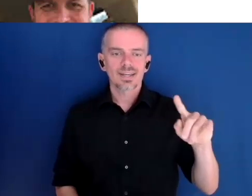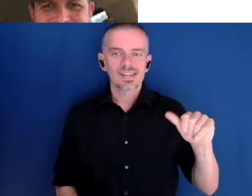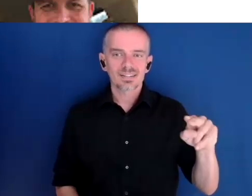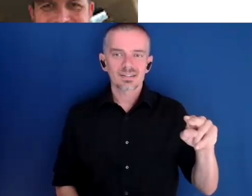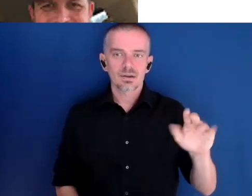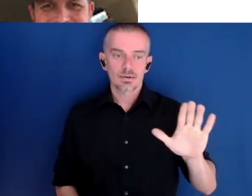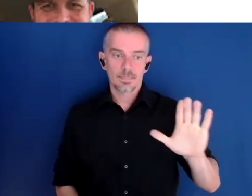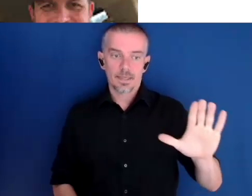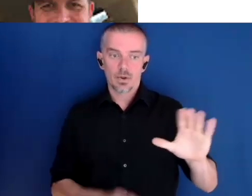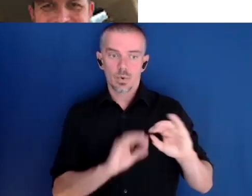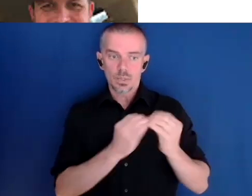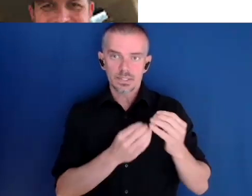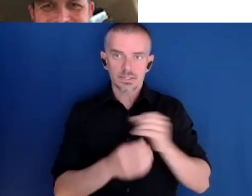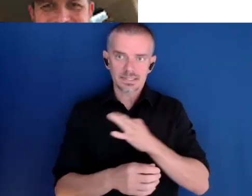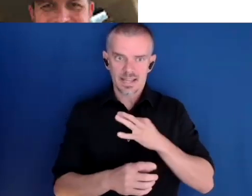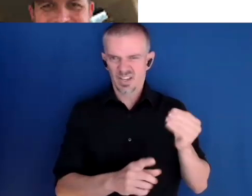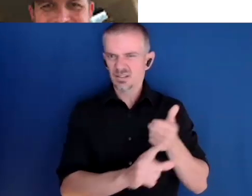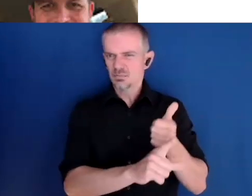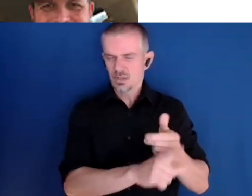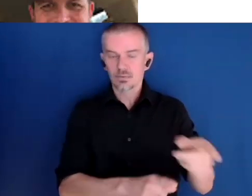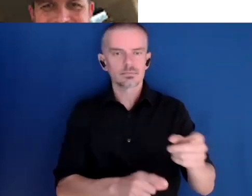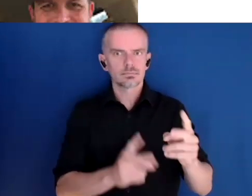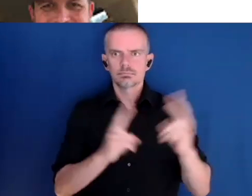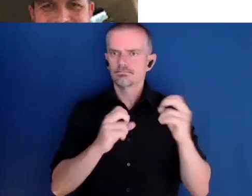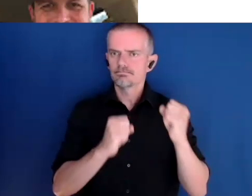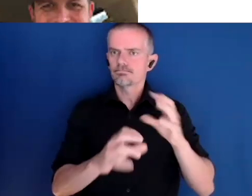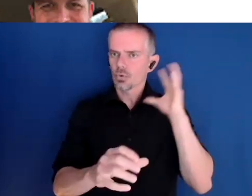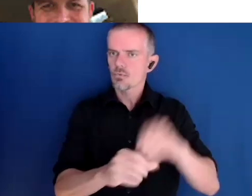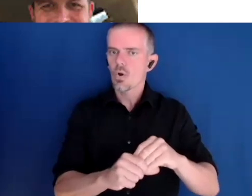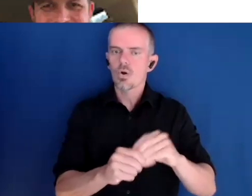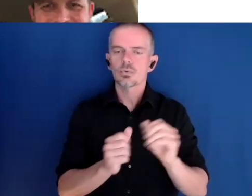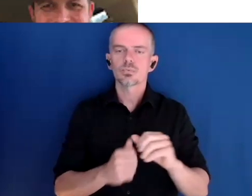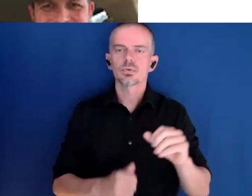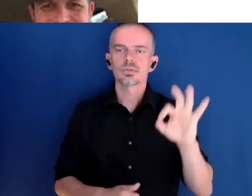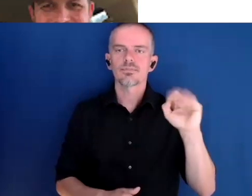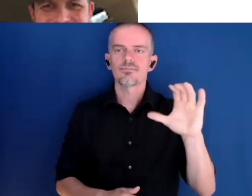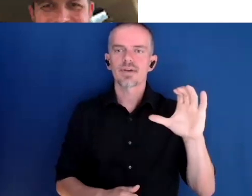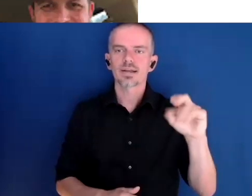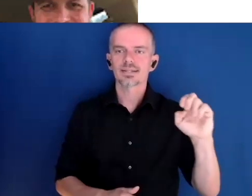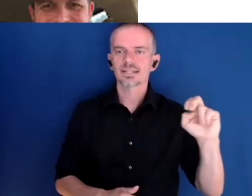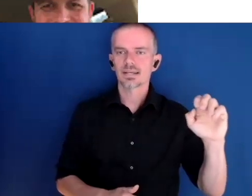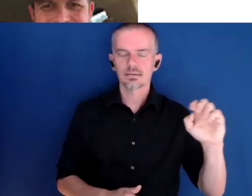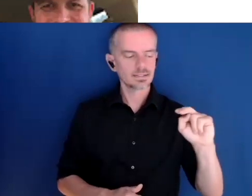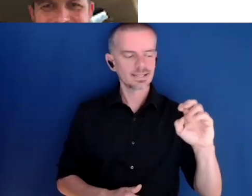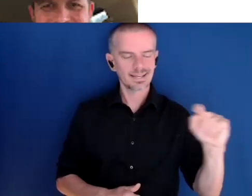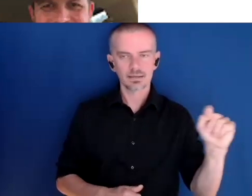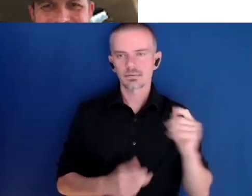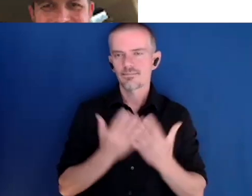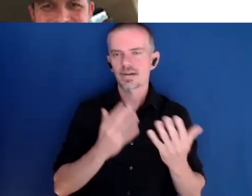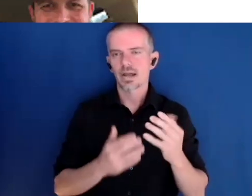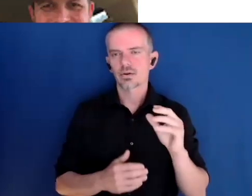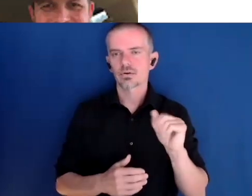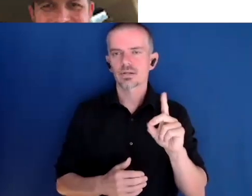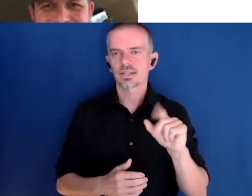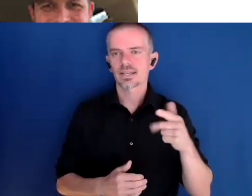and staffs, are really involved in our Fire Adapted Communities Learning Network and our family of fire networks,